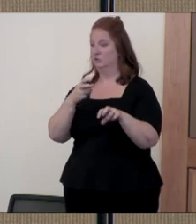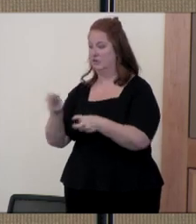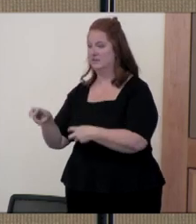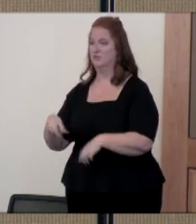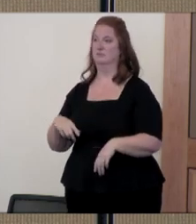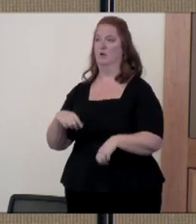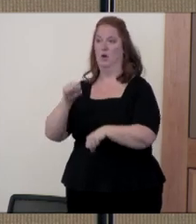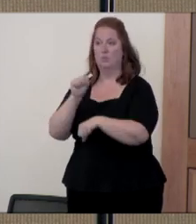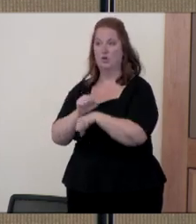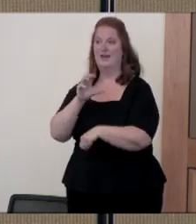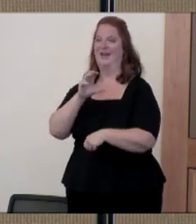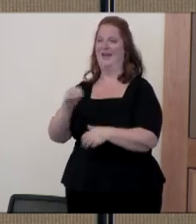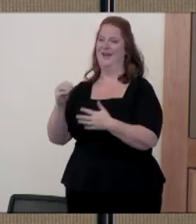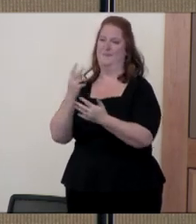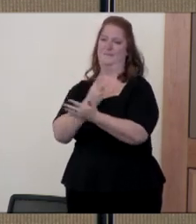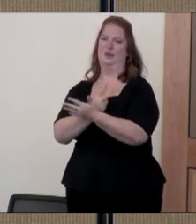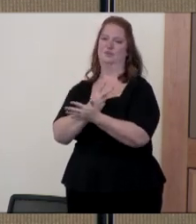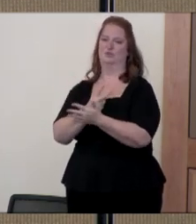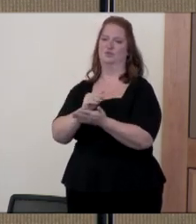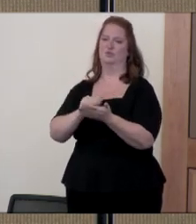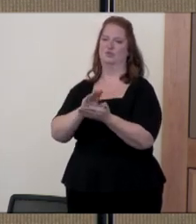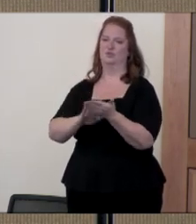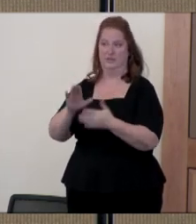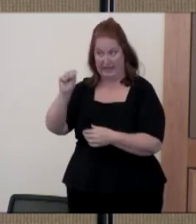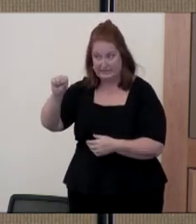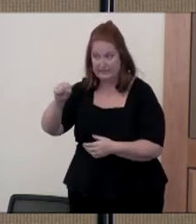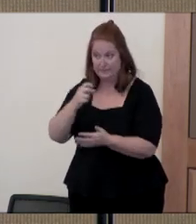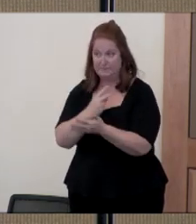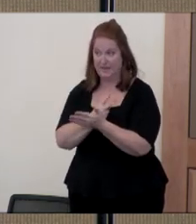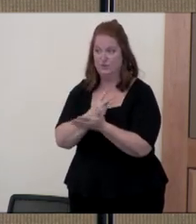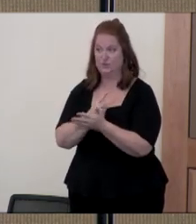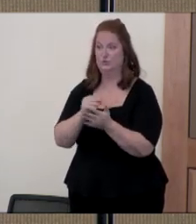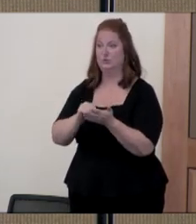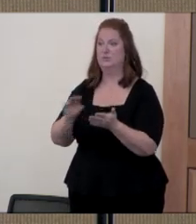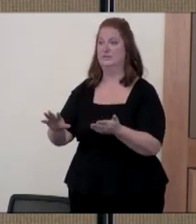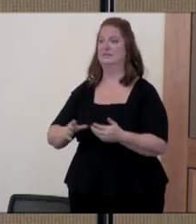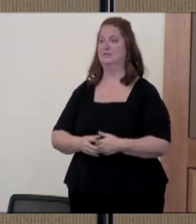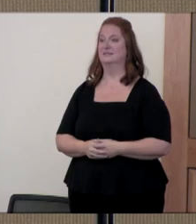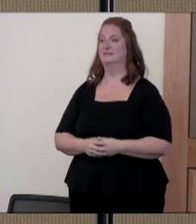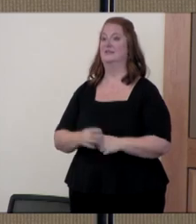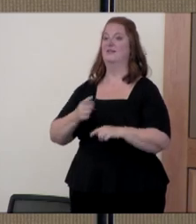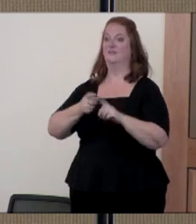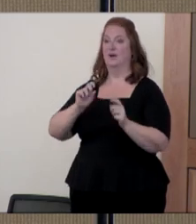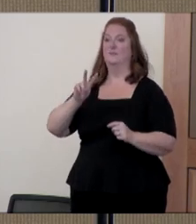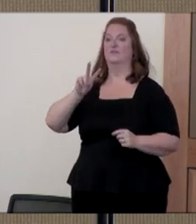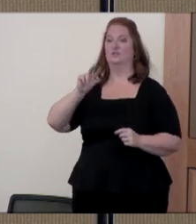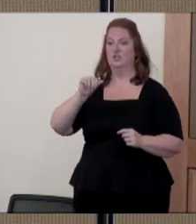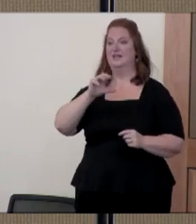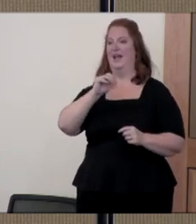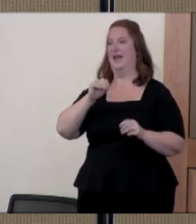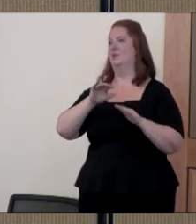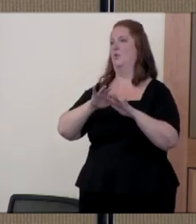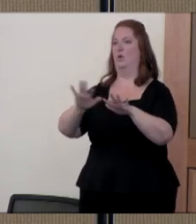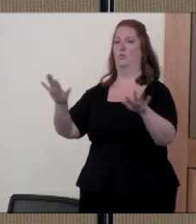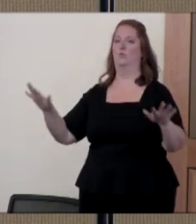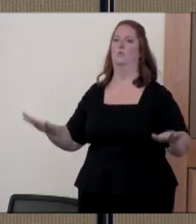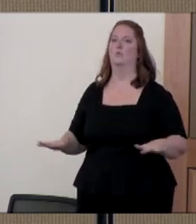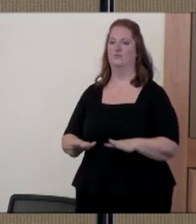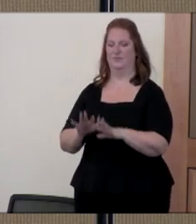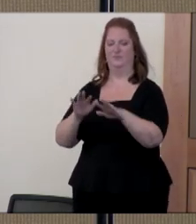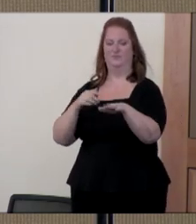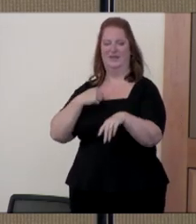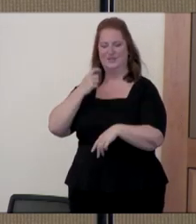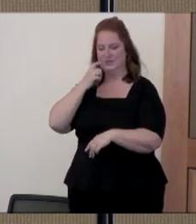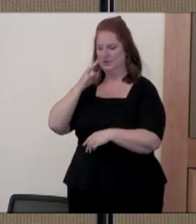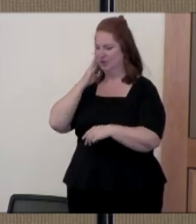for master's level students. Yes, master's level students from Virginia and beyond. I just talked to